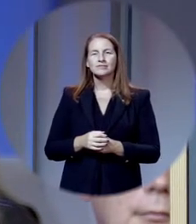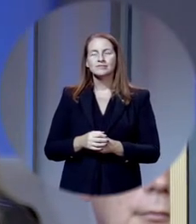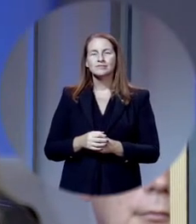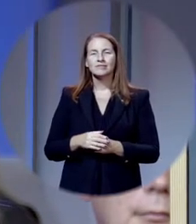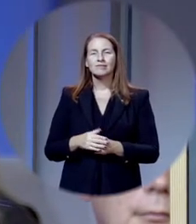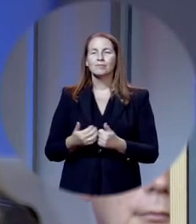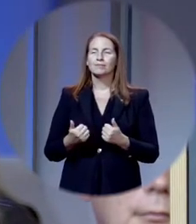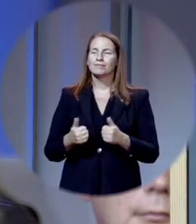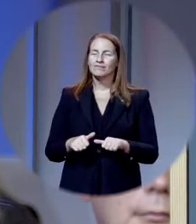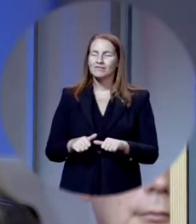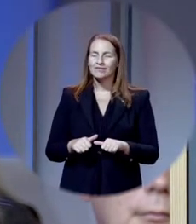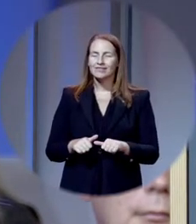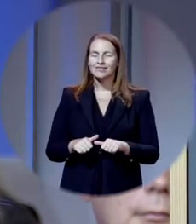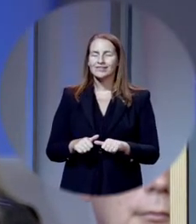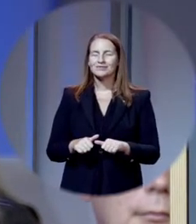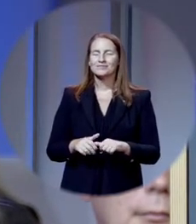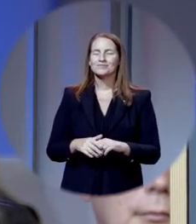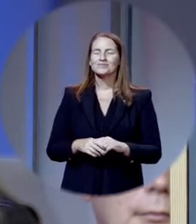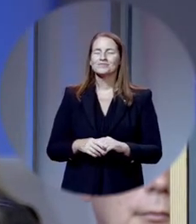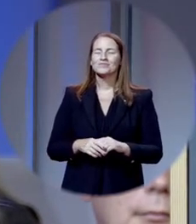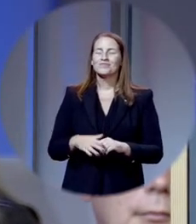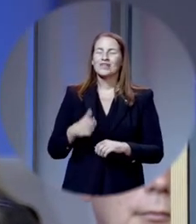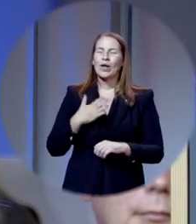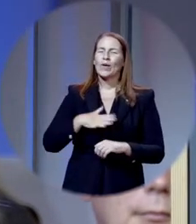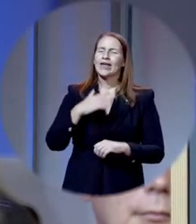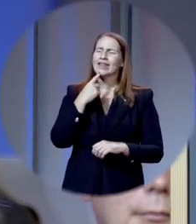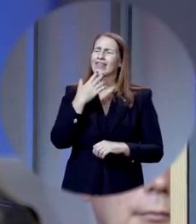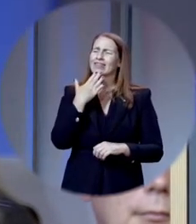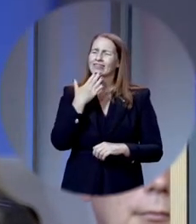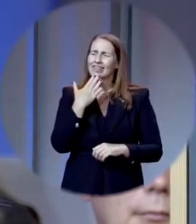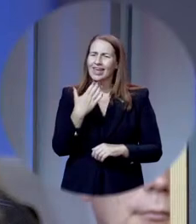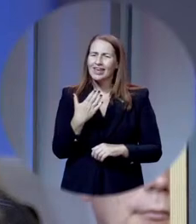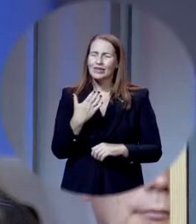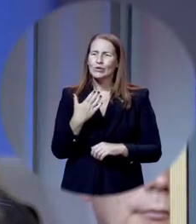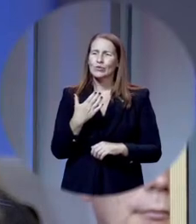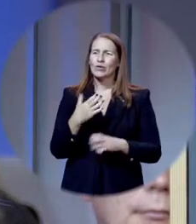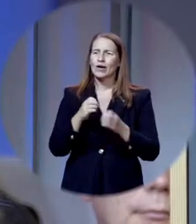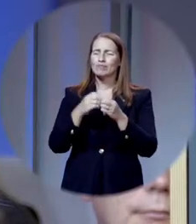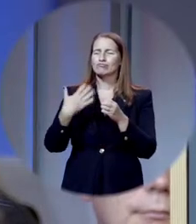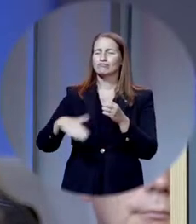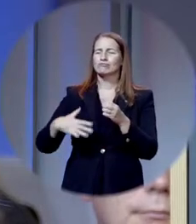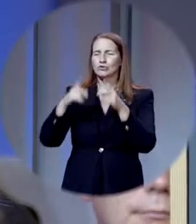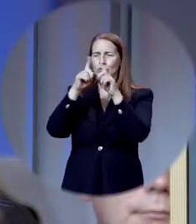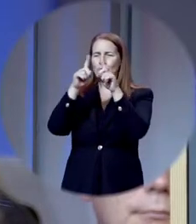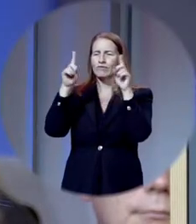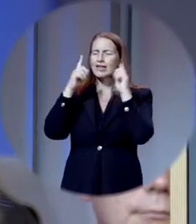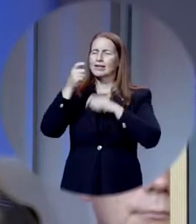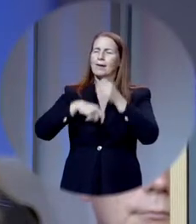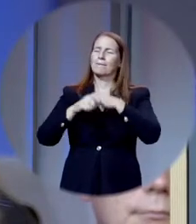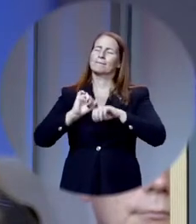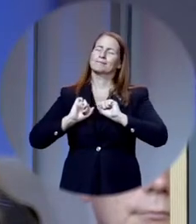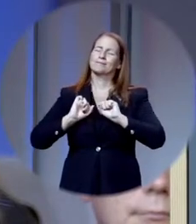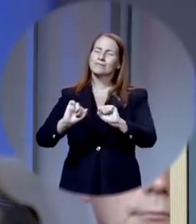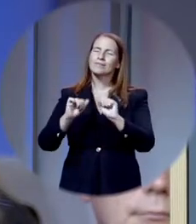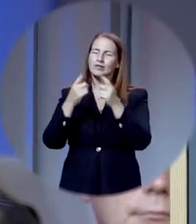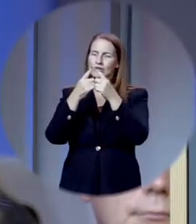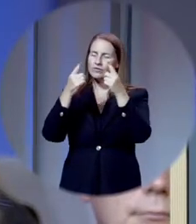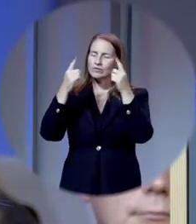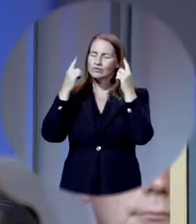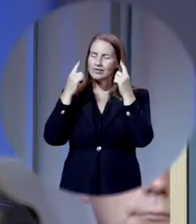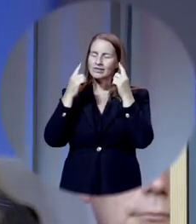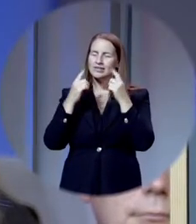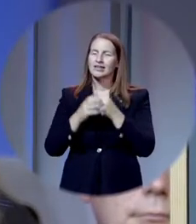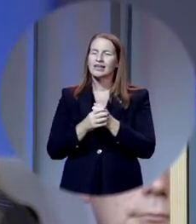And finally, I want to thank you for making the University of Brighton your university. You